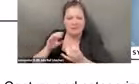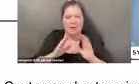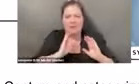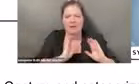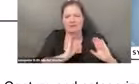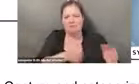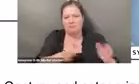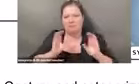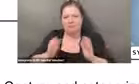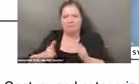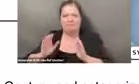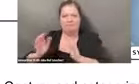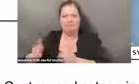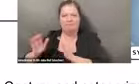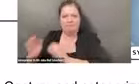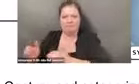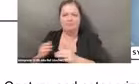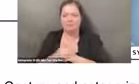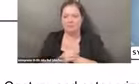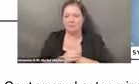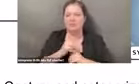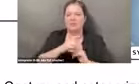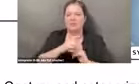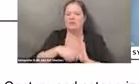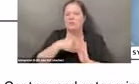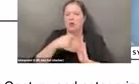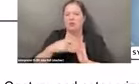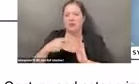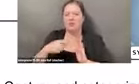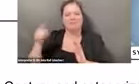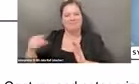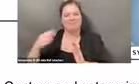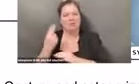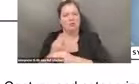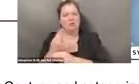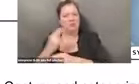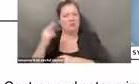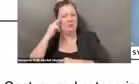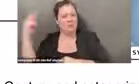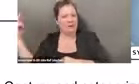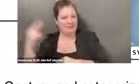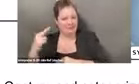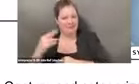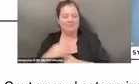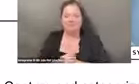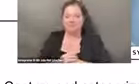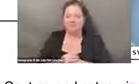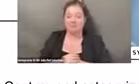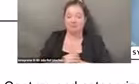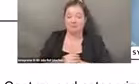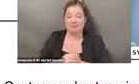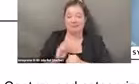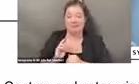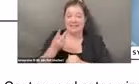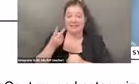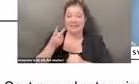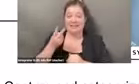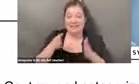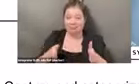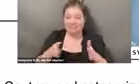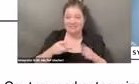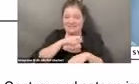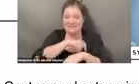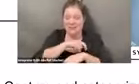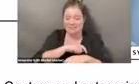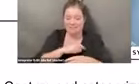in the project and in the material we developed. In the second phase of the project, we developed an interactive